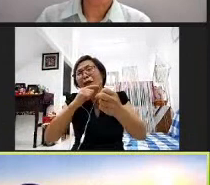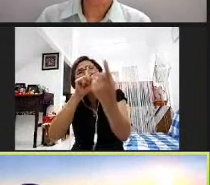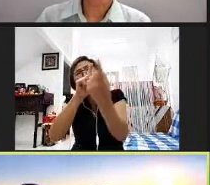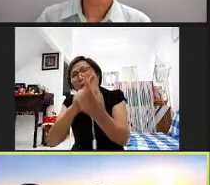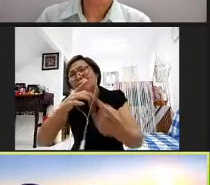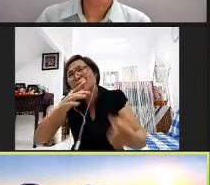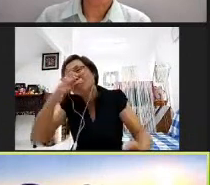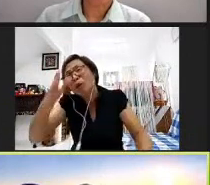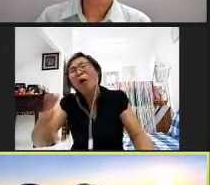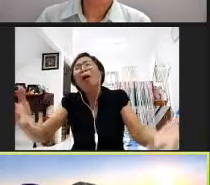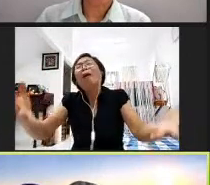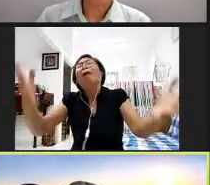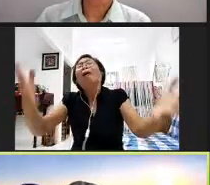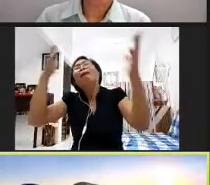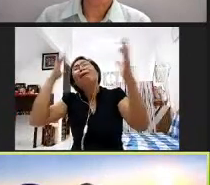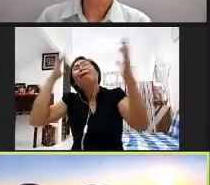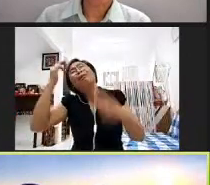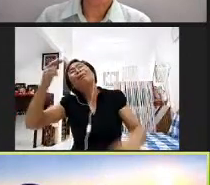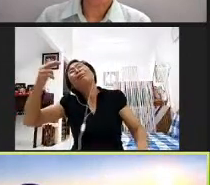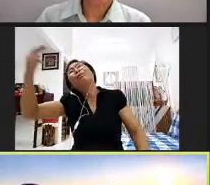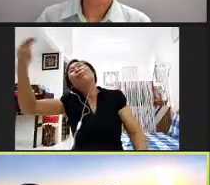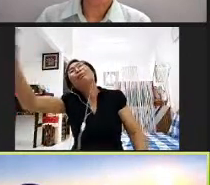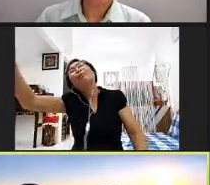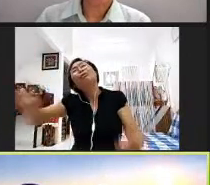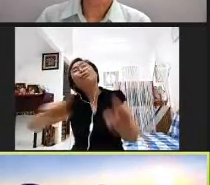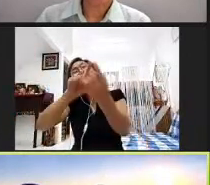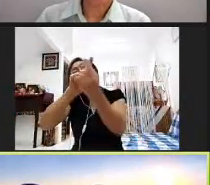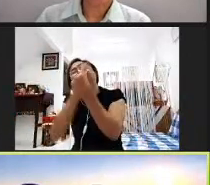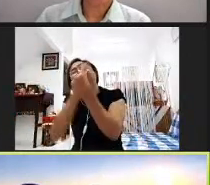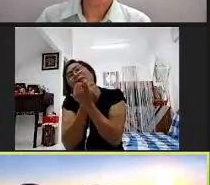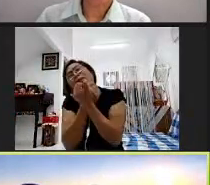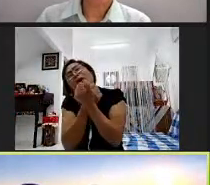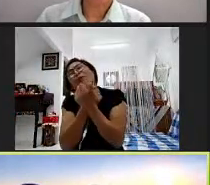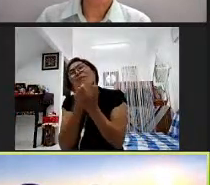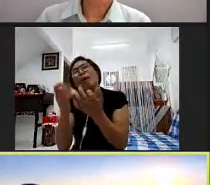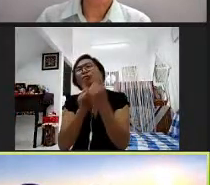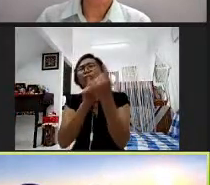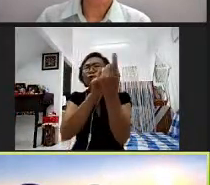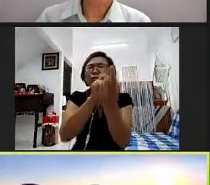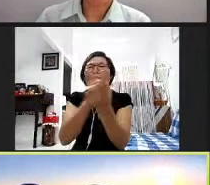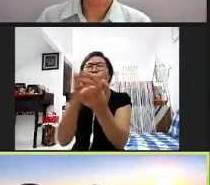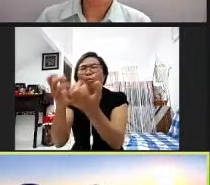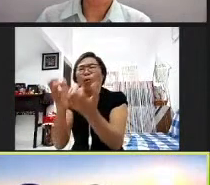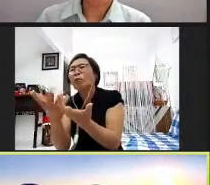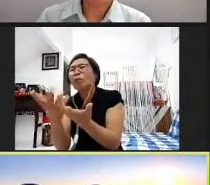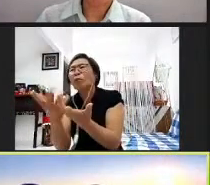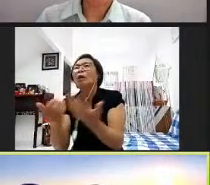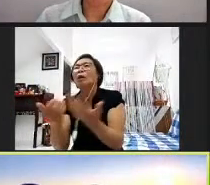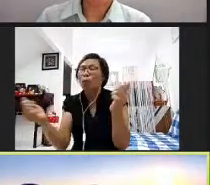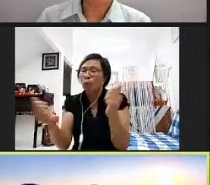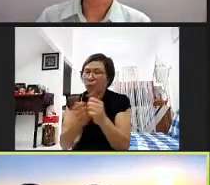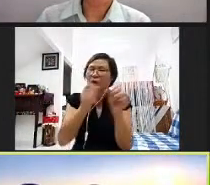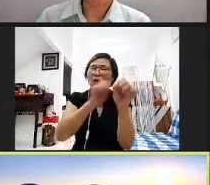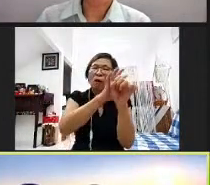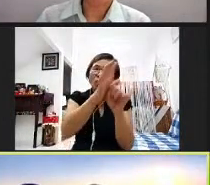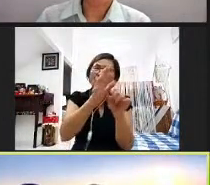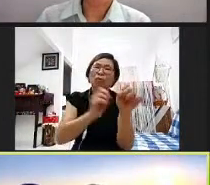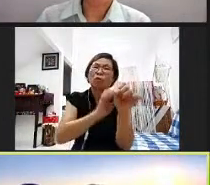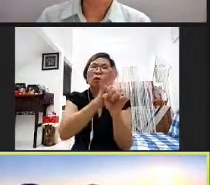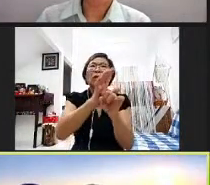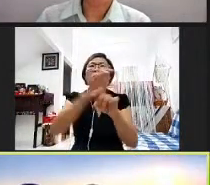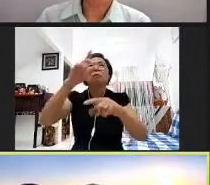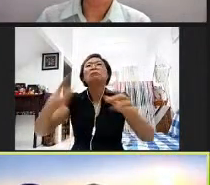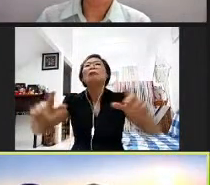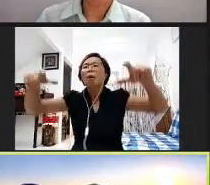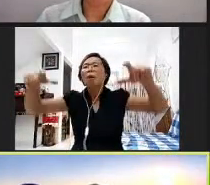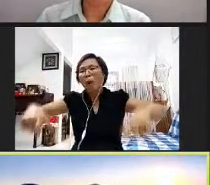all longing to meet our loved one, go and see them, and so on. So with COVID, there's a lot of restriction in life,